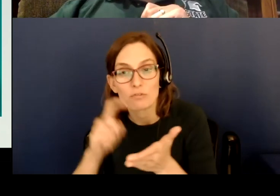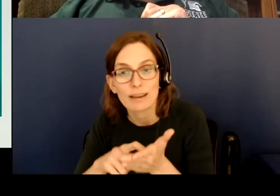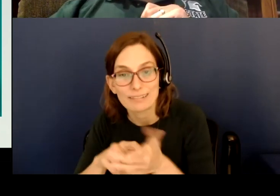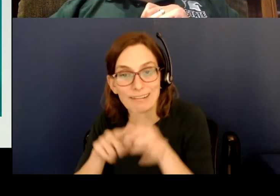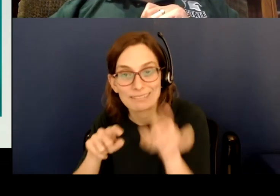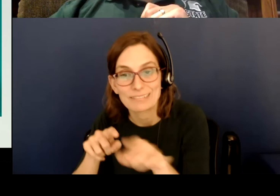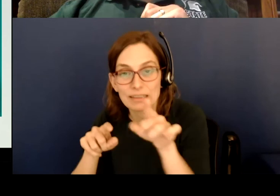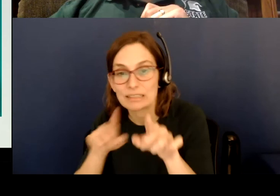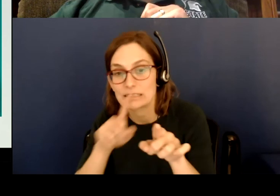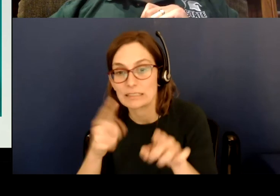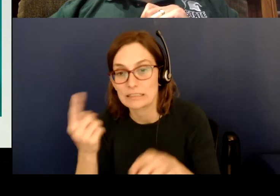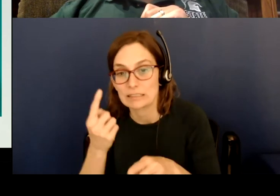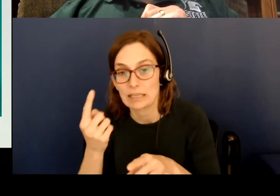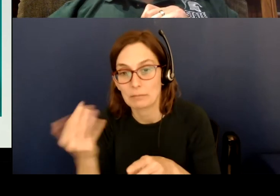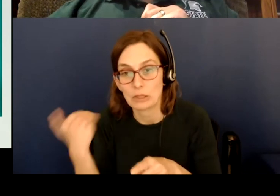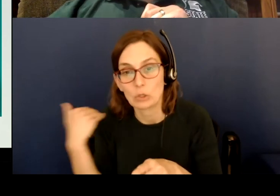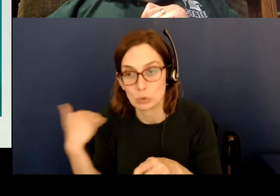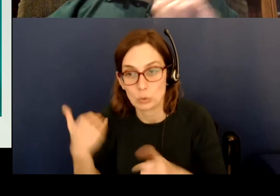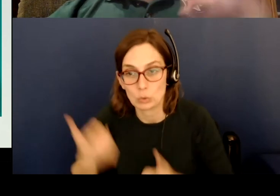actually something that used to live on Earth,